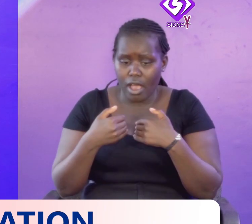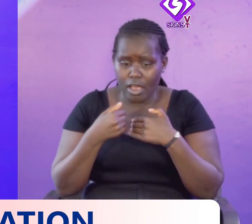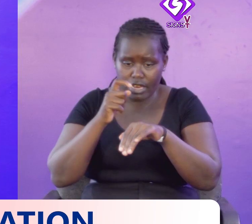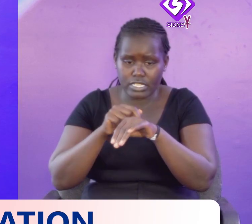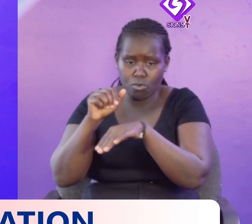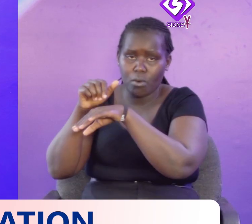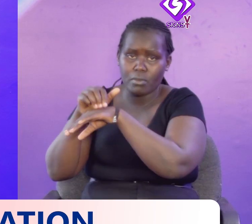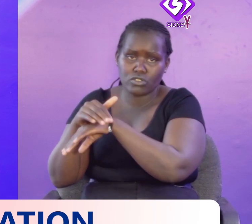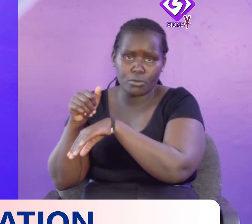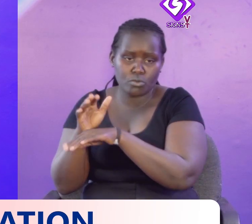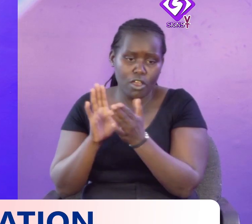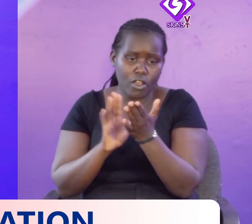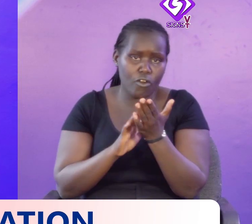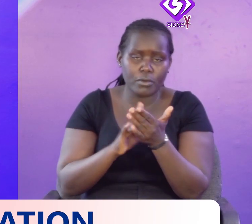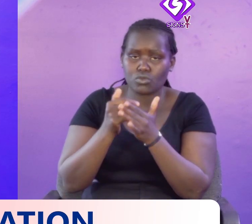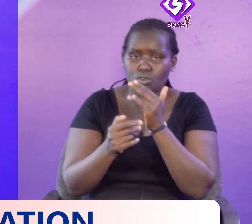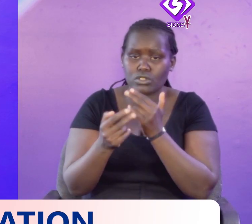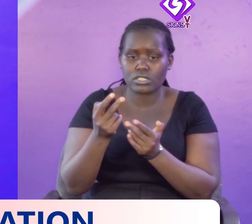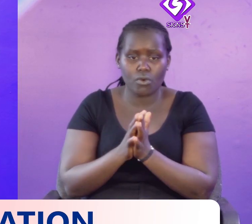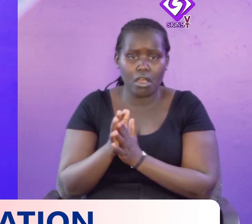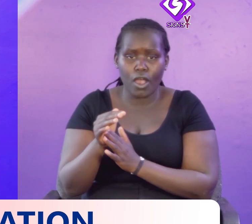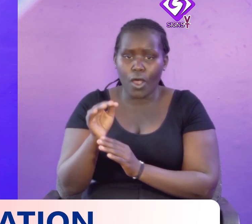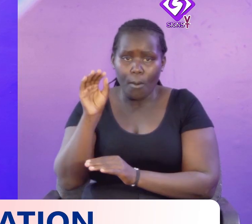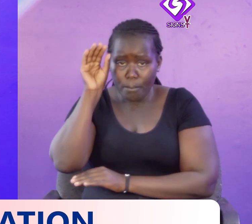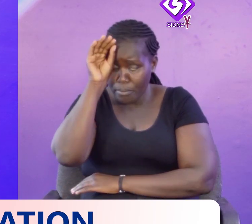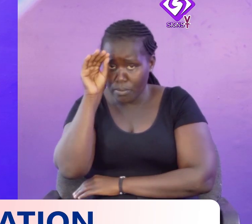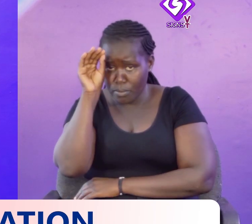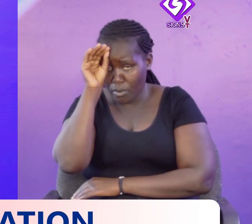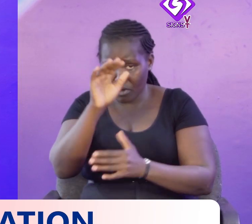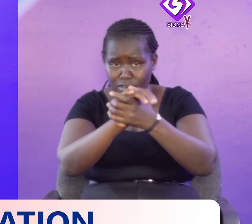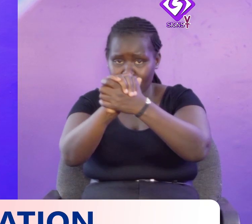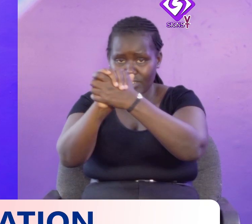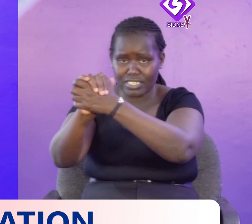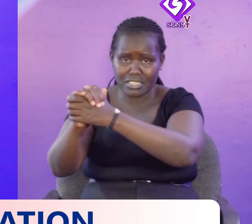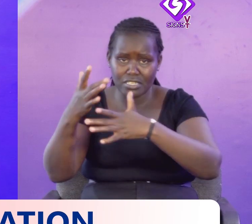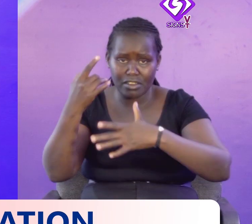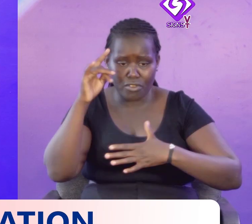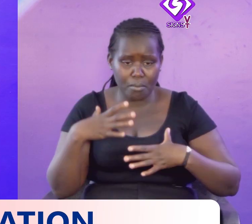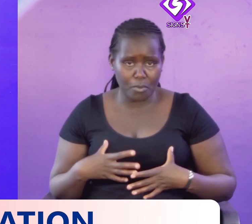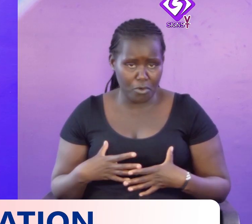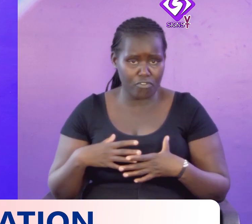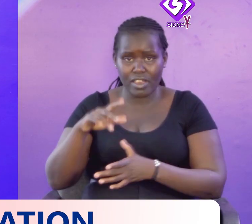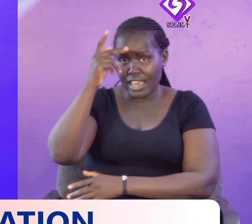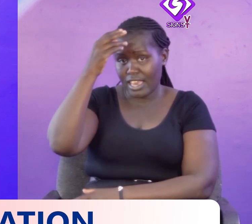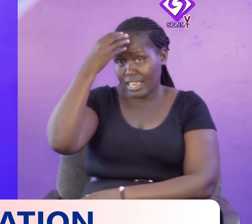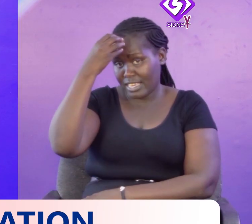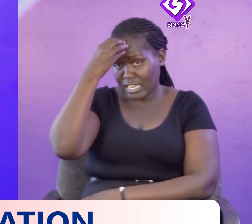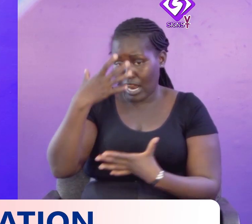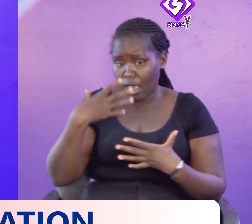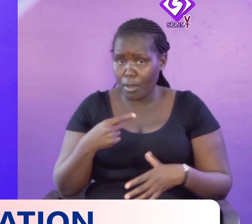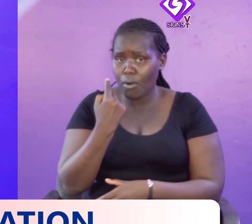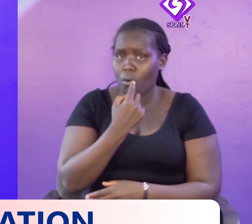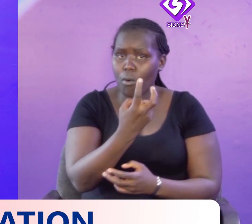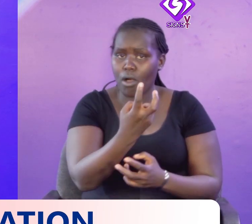my comments. What's your views down there, Kitale? Jamboni, Hamjamboni. Whoever is watching from